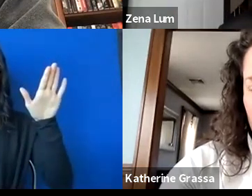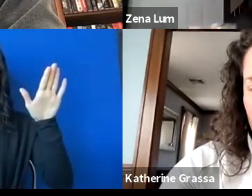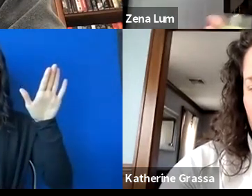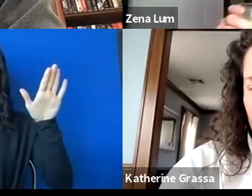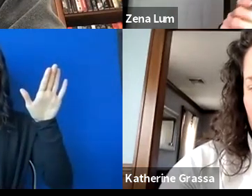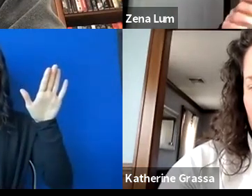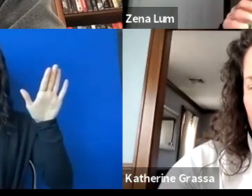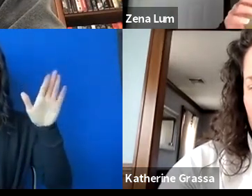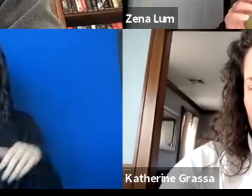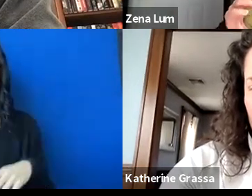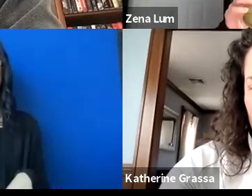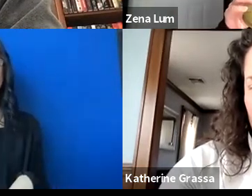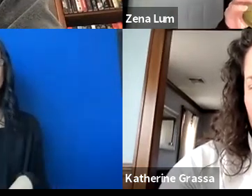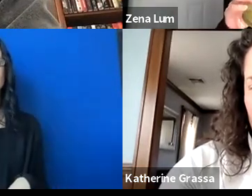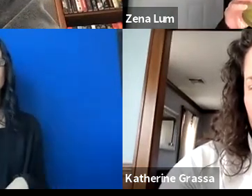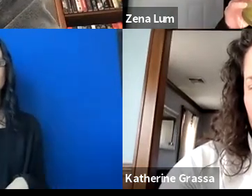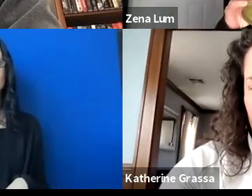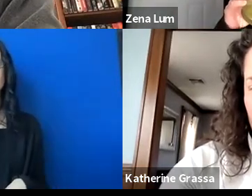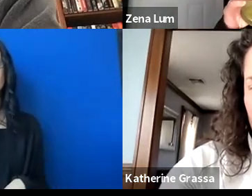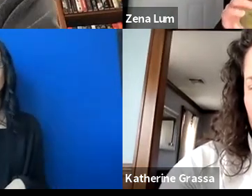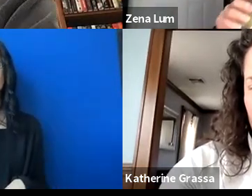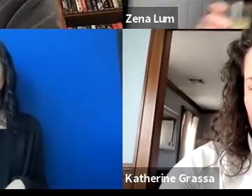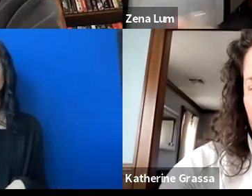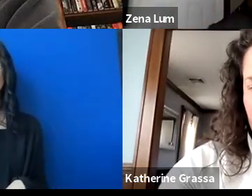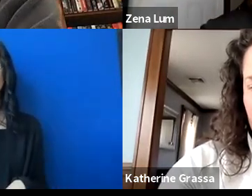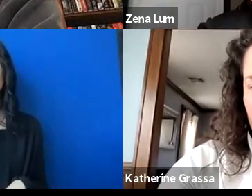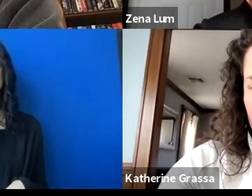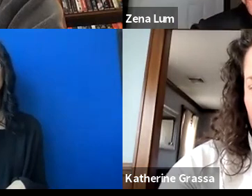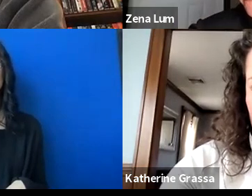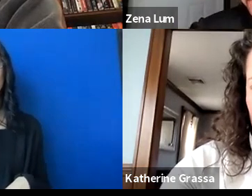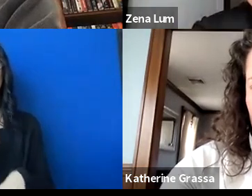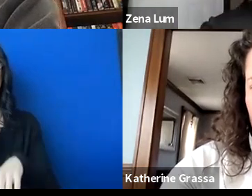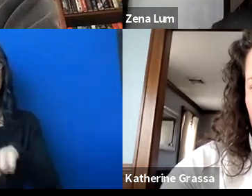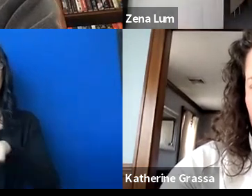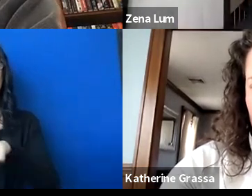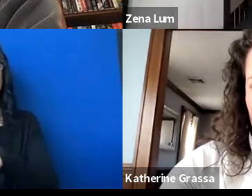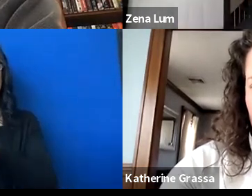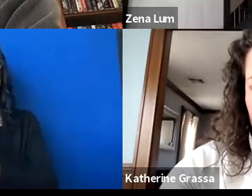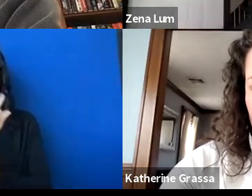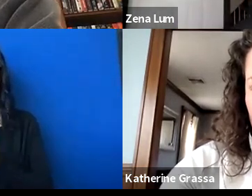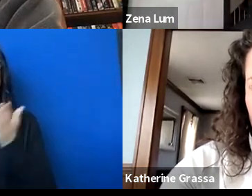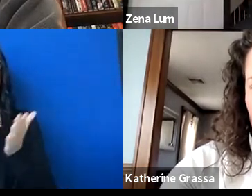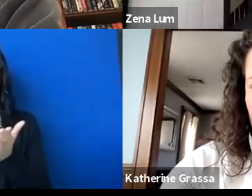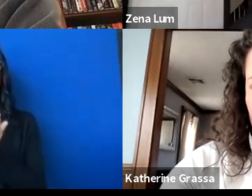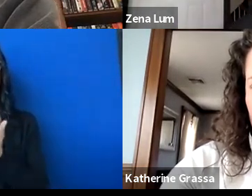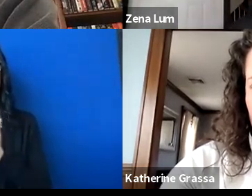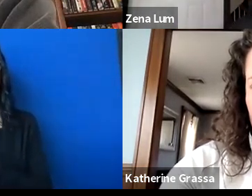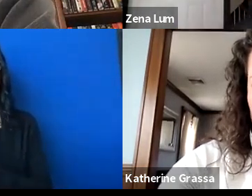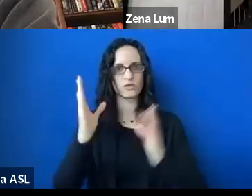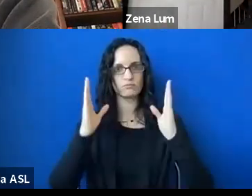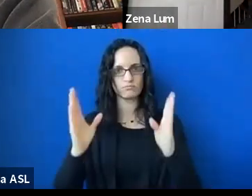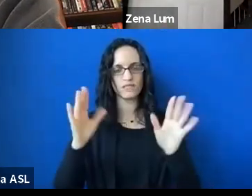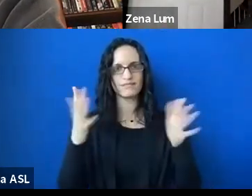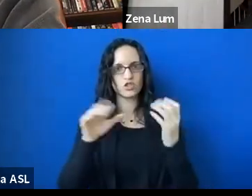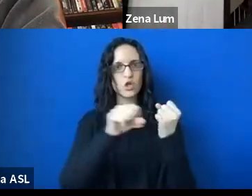So we were scheduled for an hour. We have gone